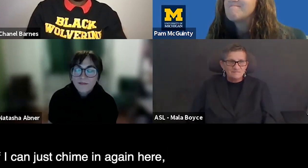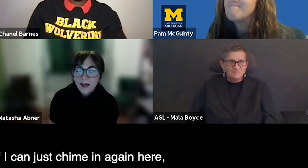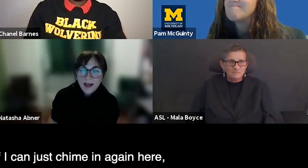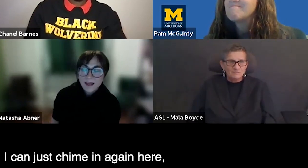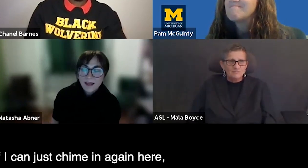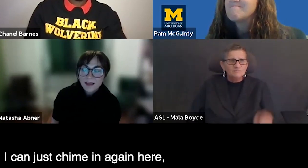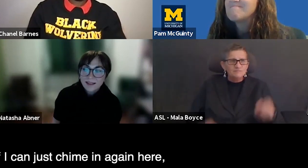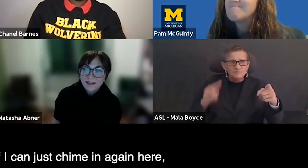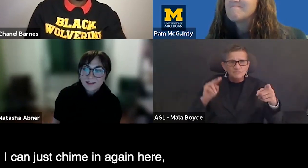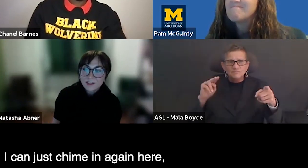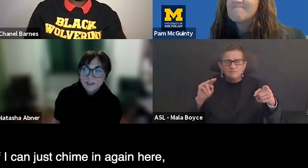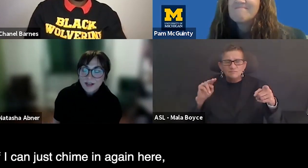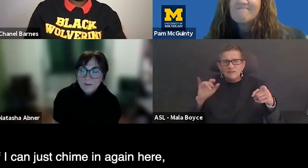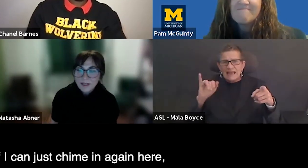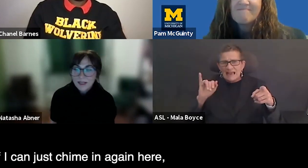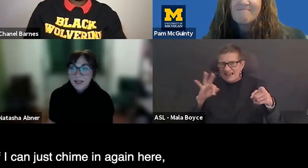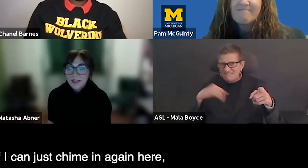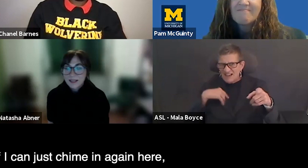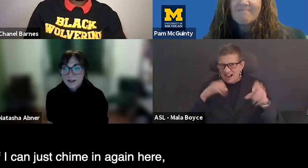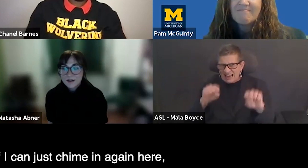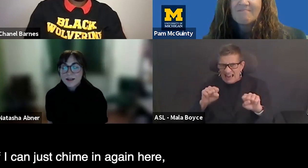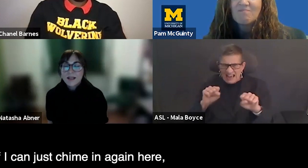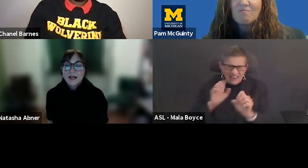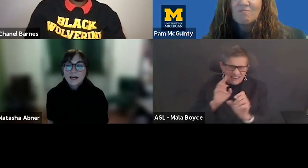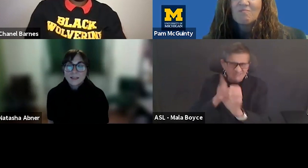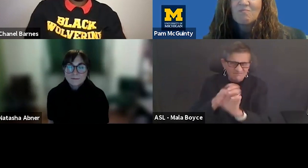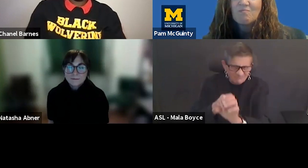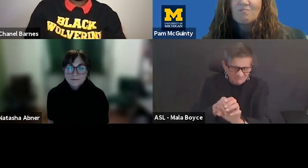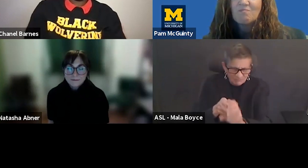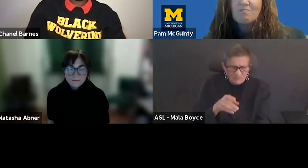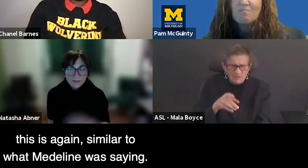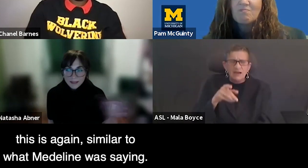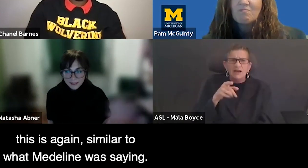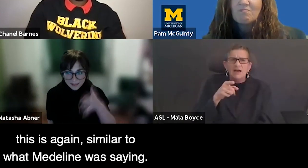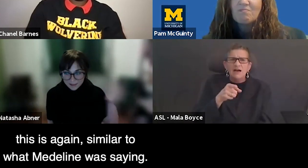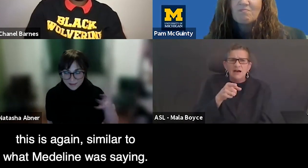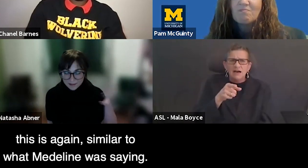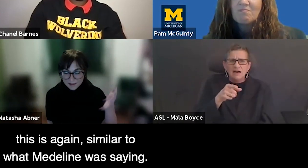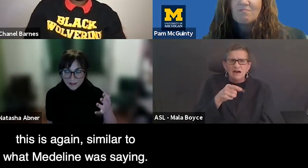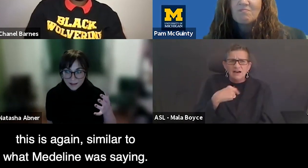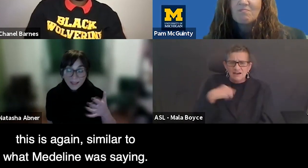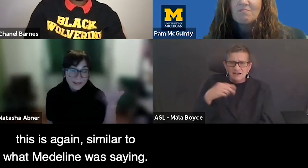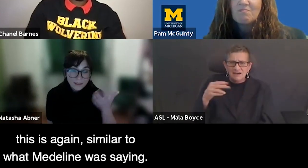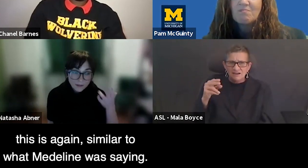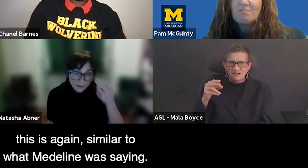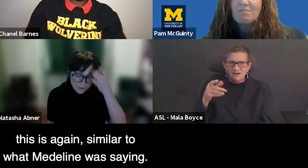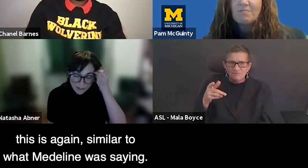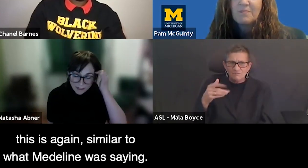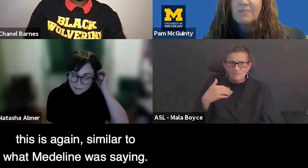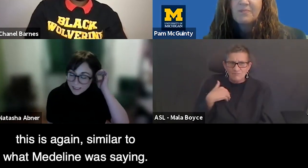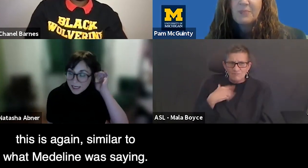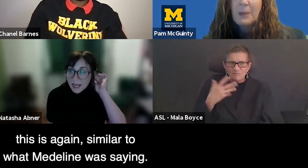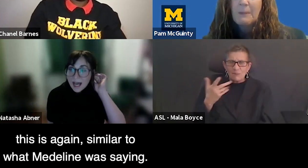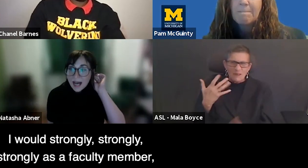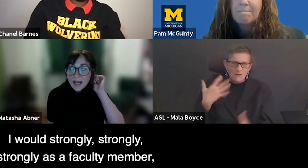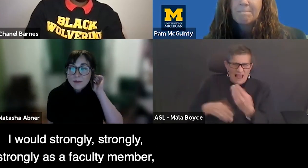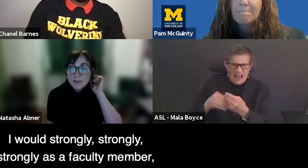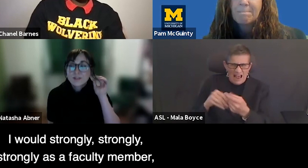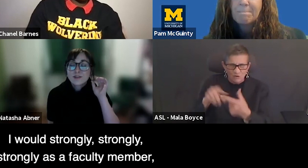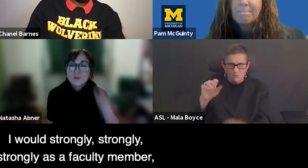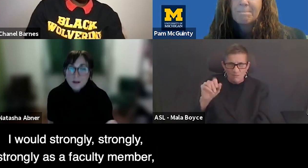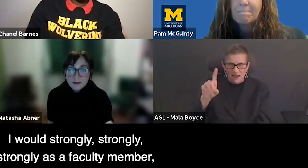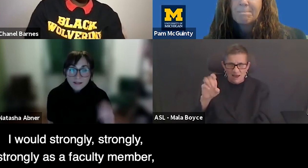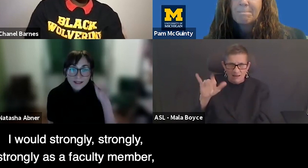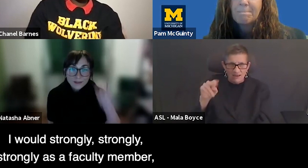If I can just chime in again here, this is again similar to what Madeline was saying. I